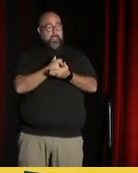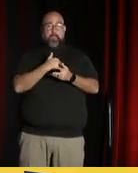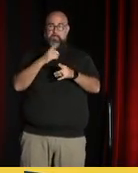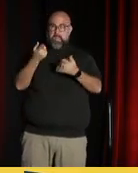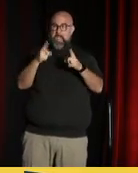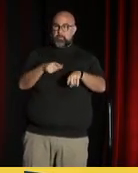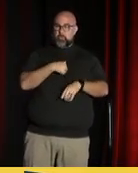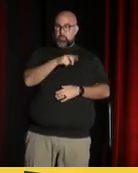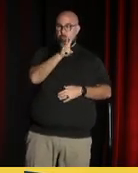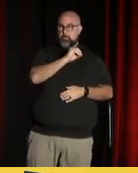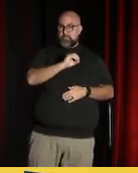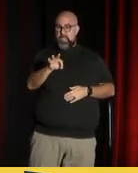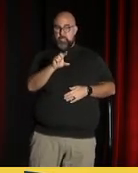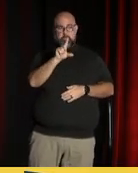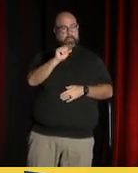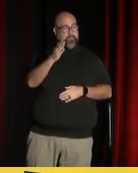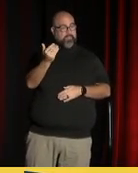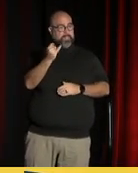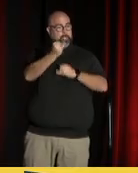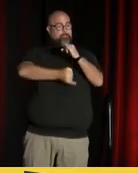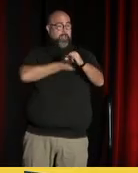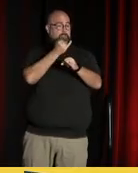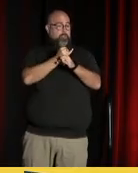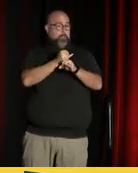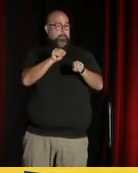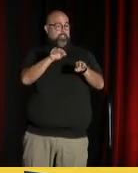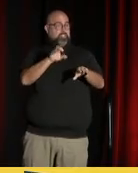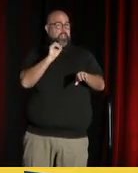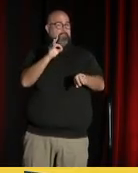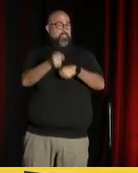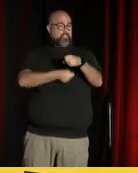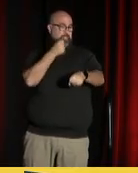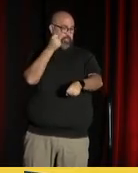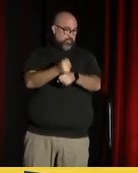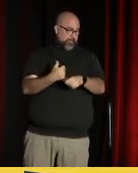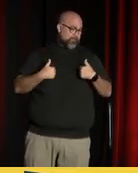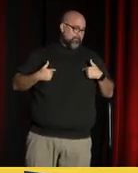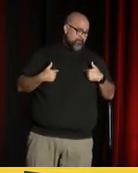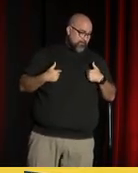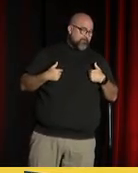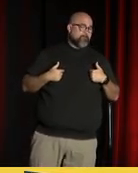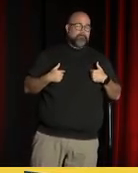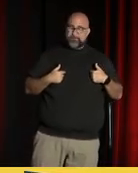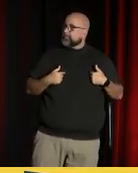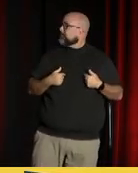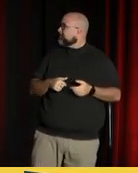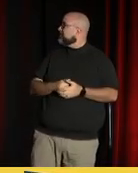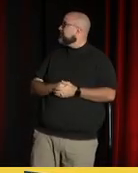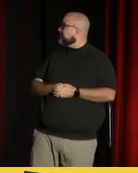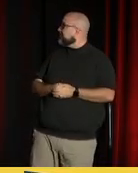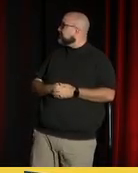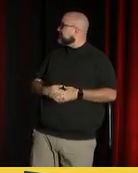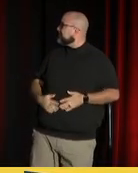and 2015 International Magician of the Year. Yes, I know.